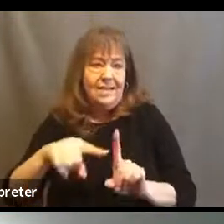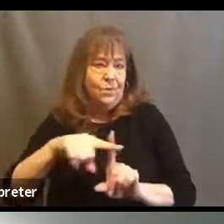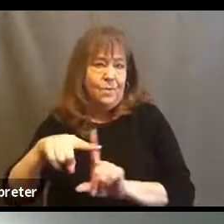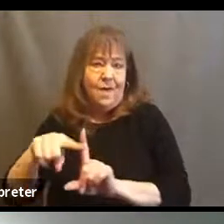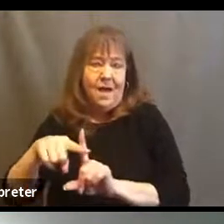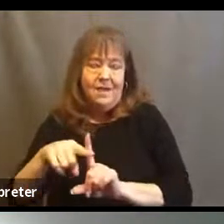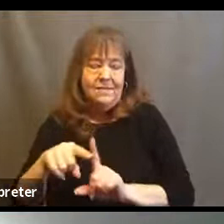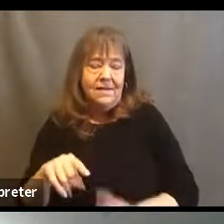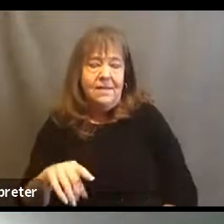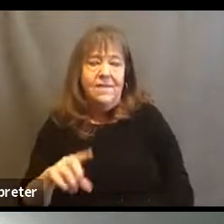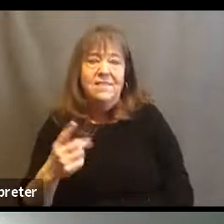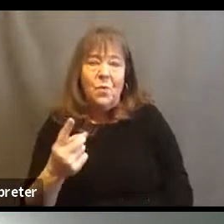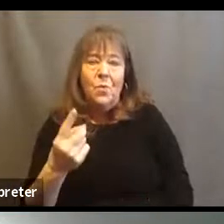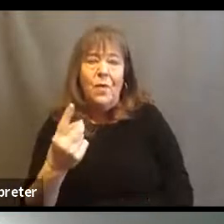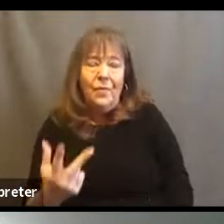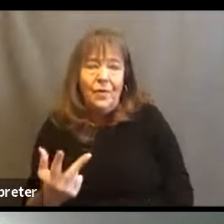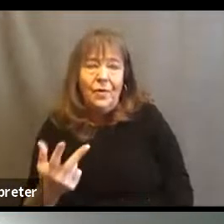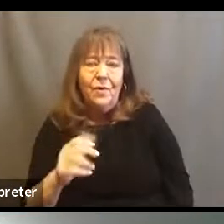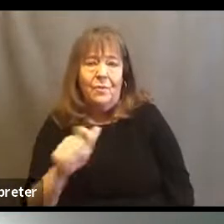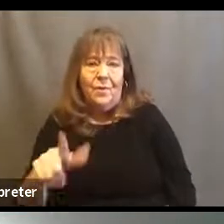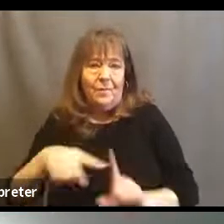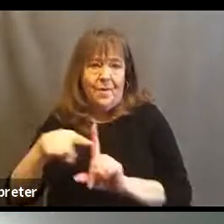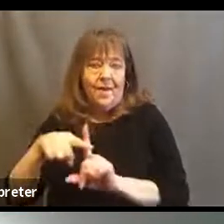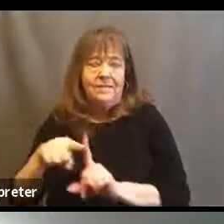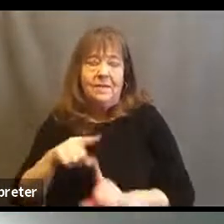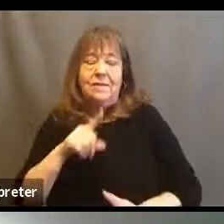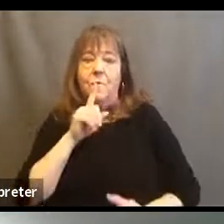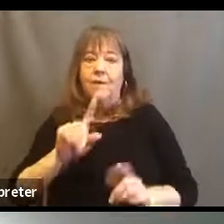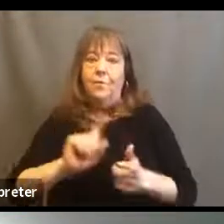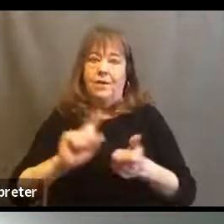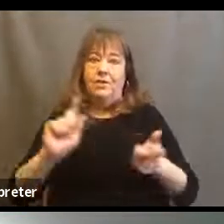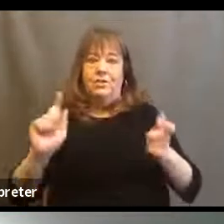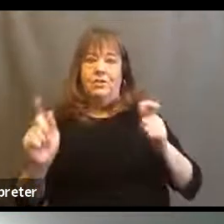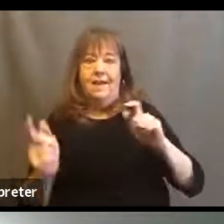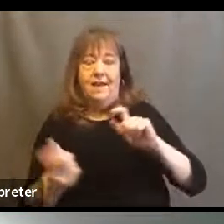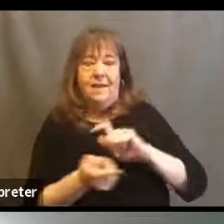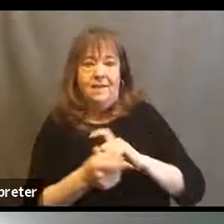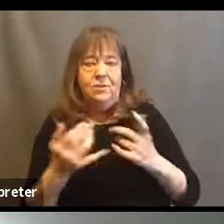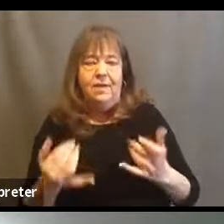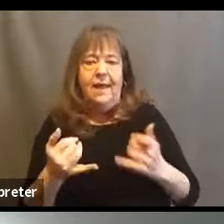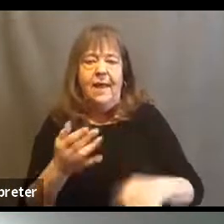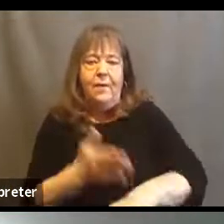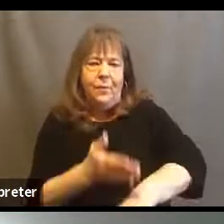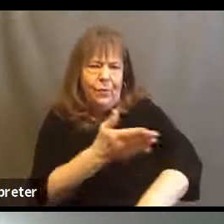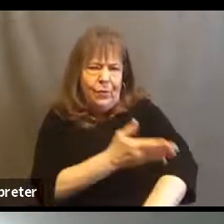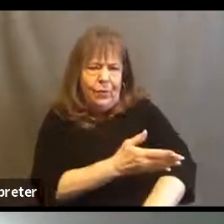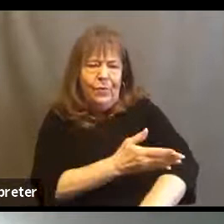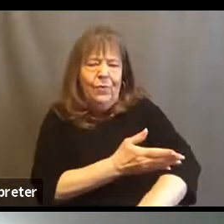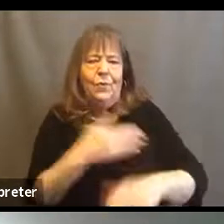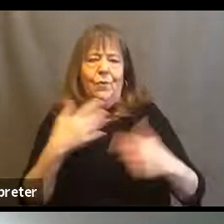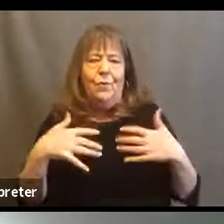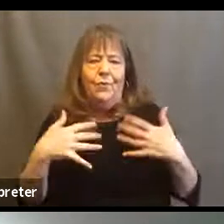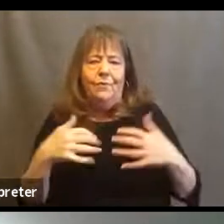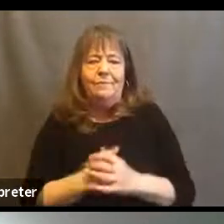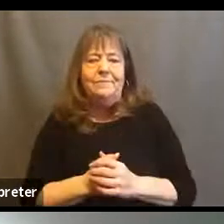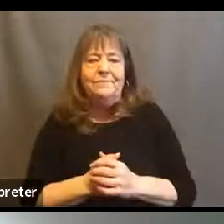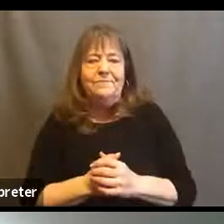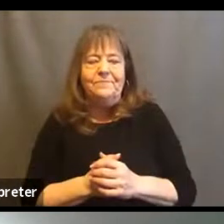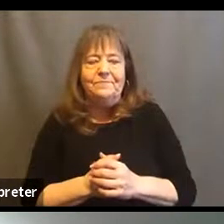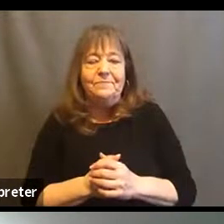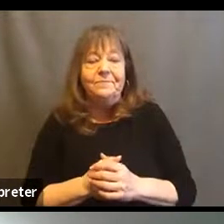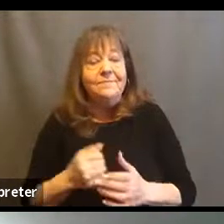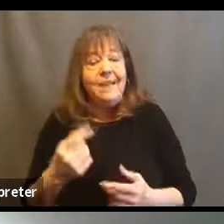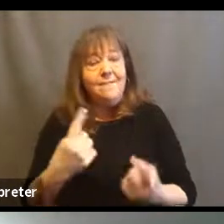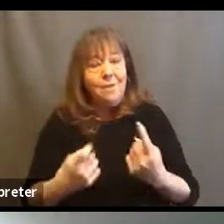those tests were showing positivity. So we've really turned a significant corner there. If you ask any of